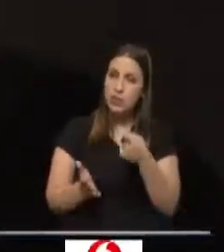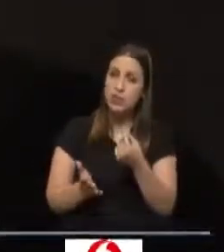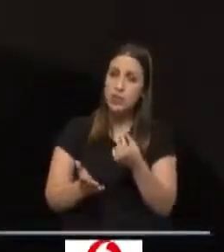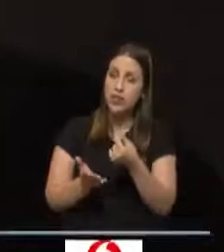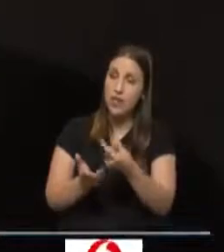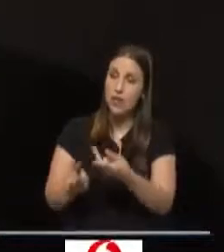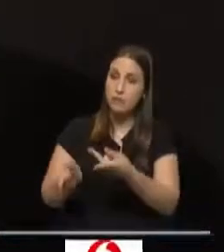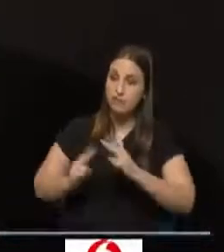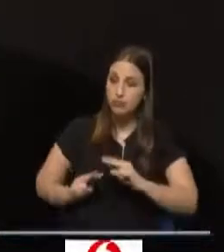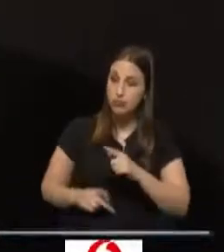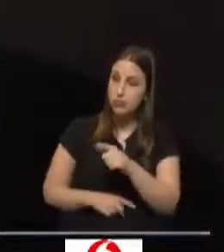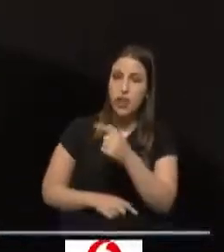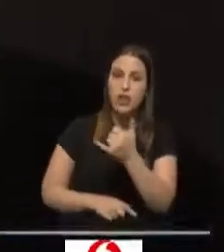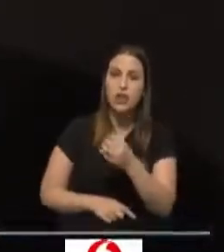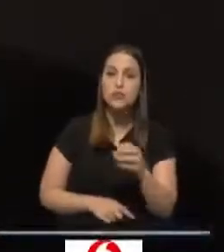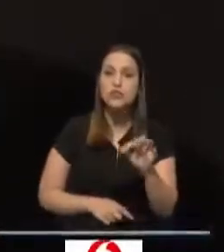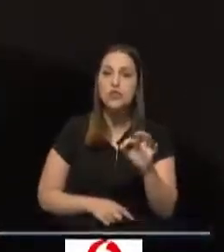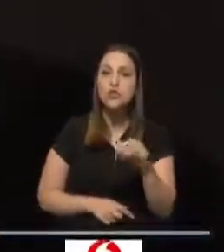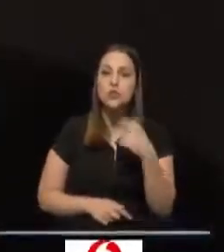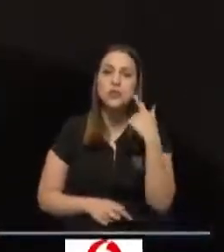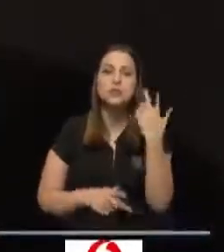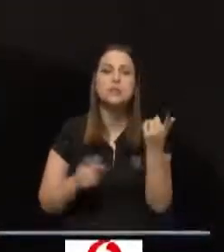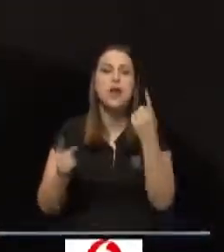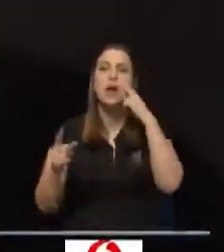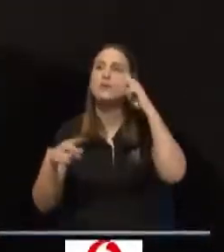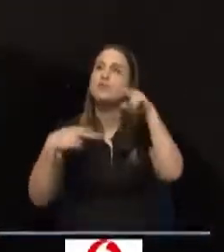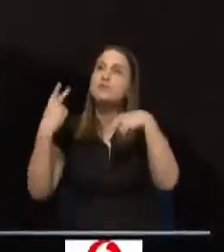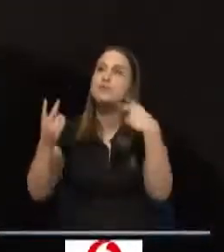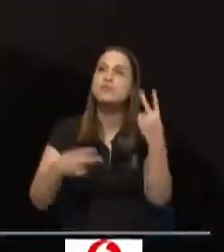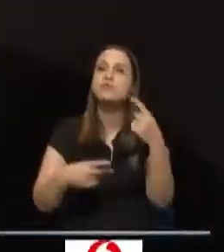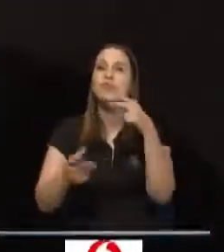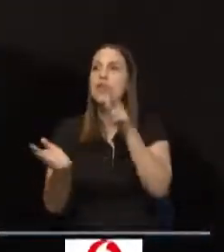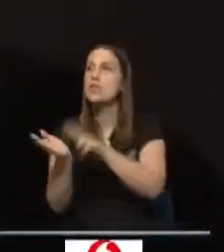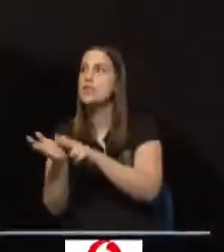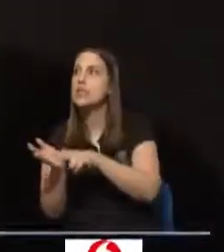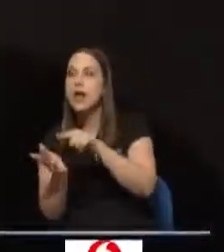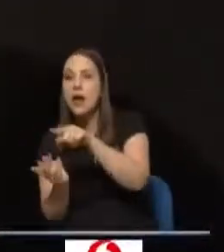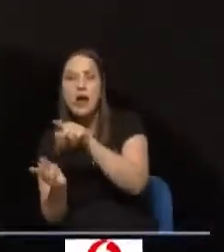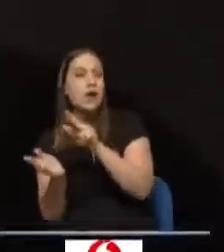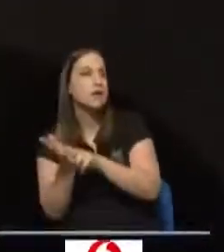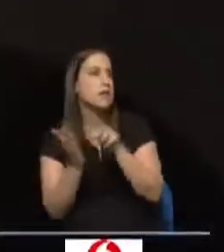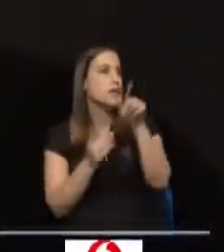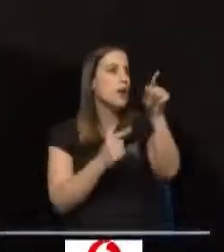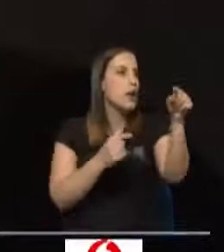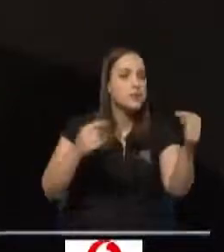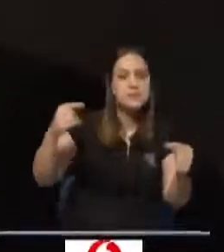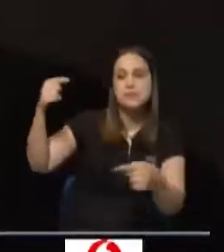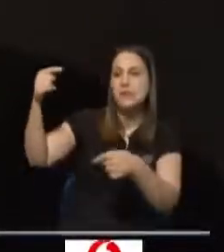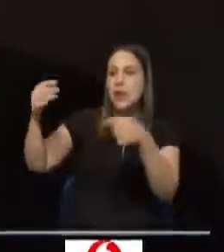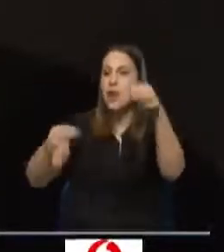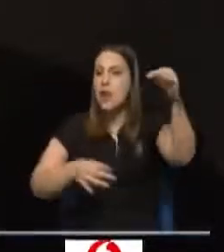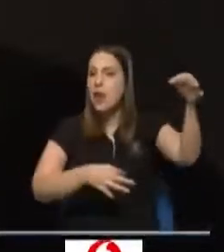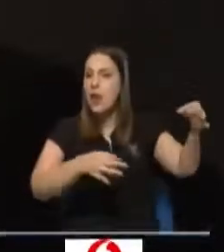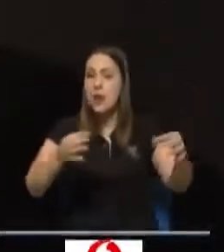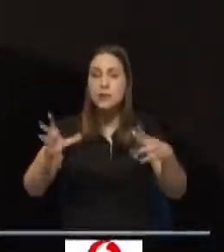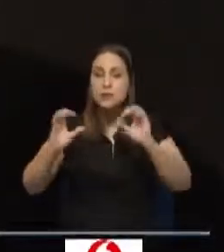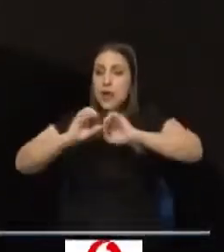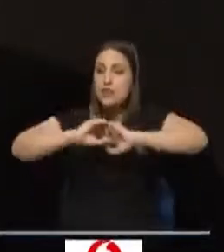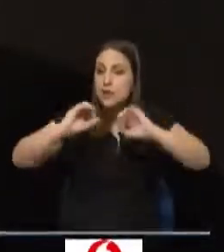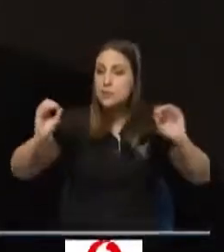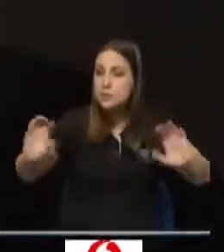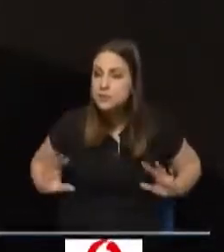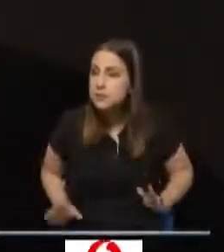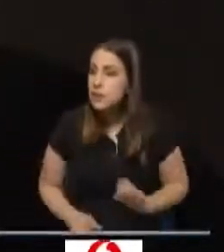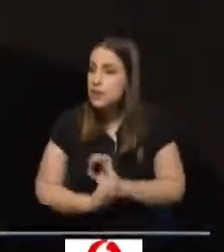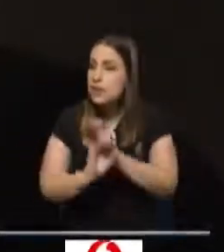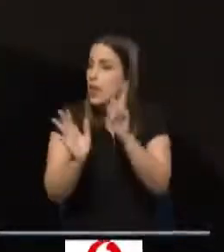get the money that I have paid extra. But of course, there's the public consultation period, and who's right, who's wrong,